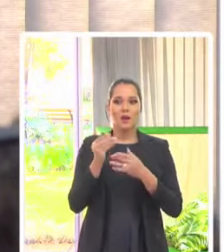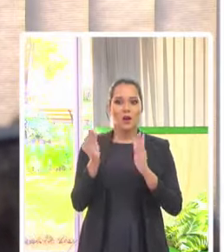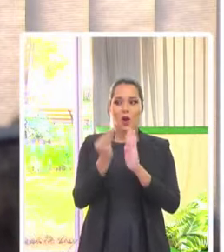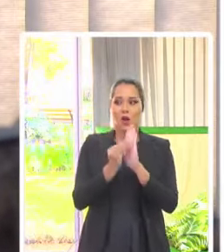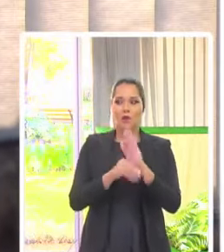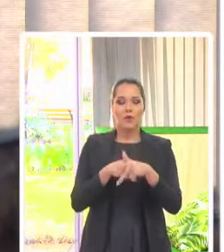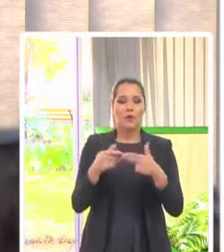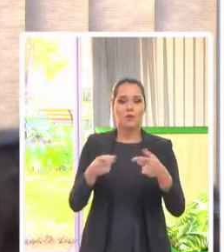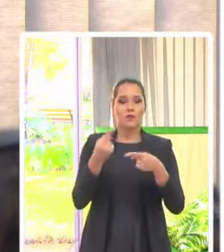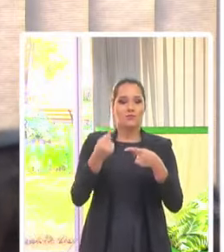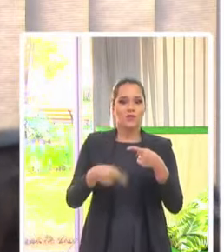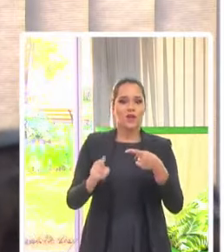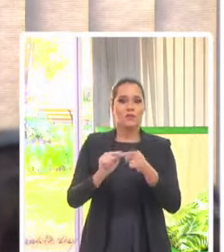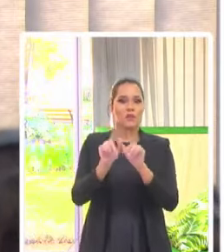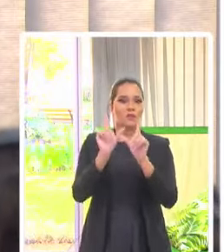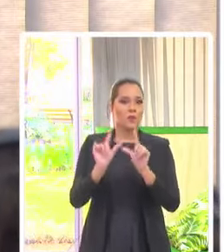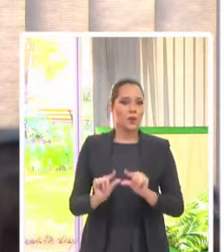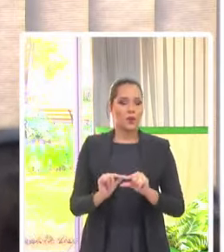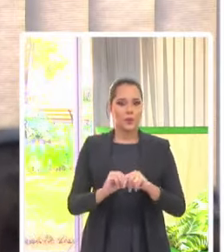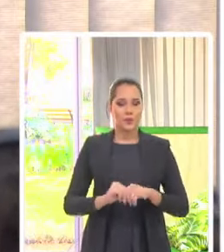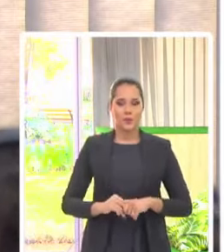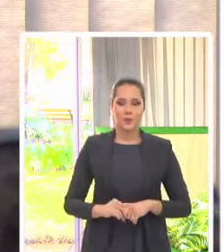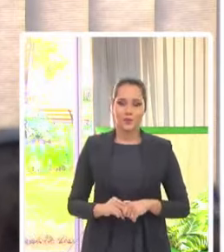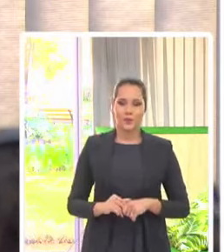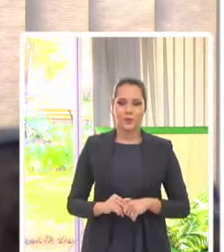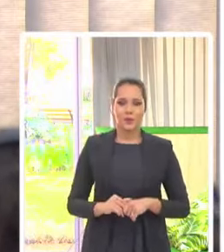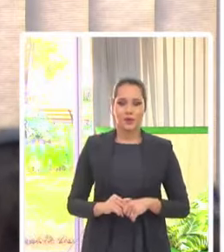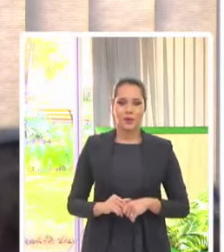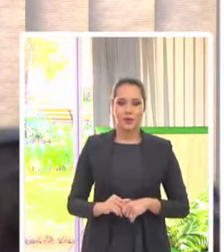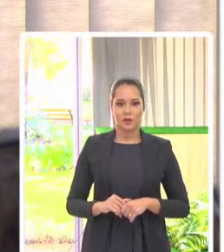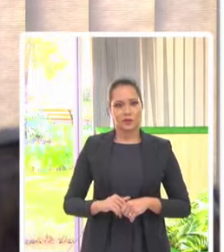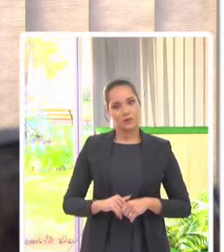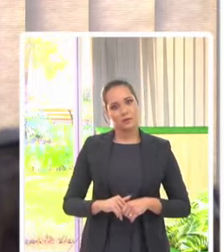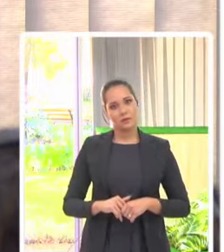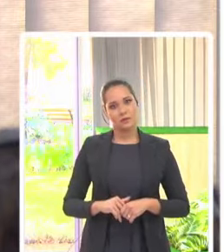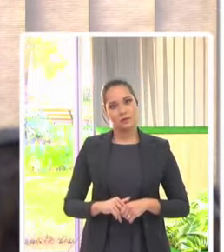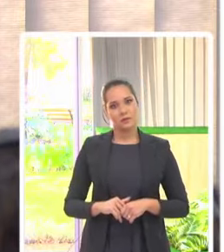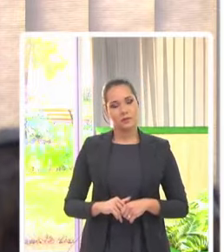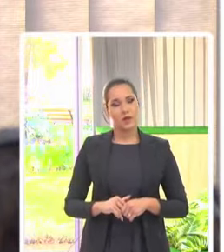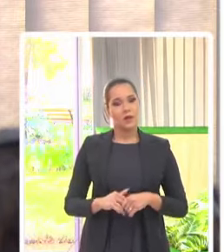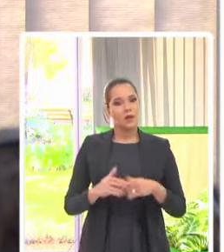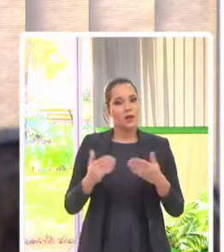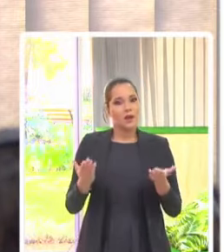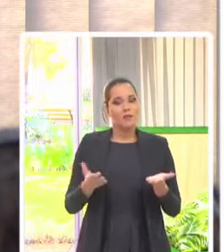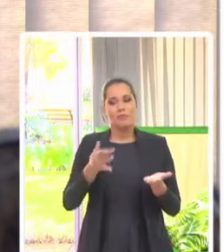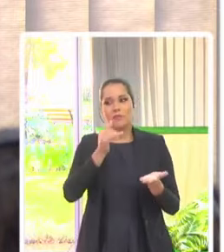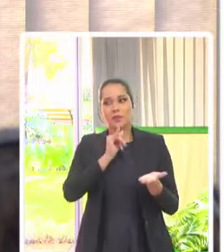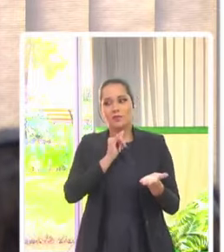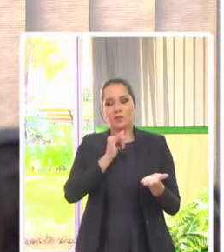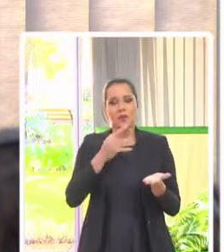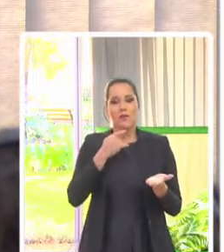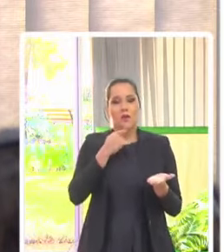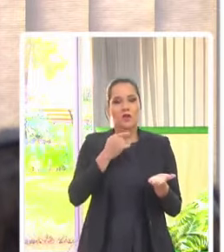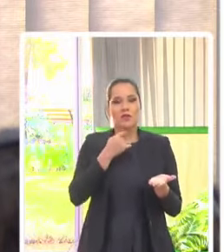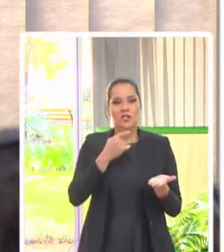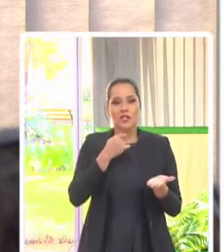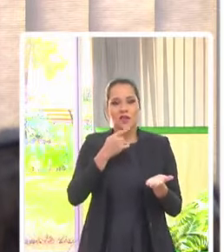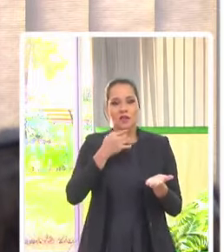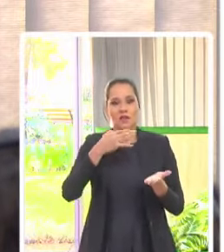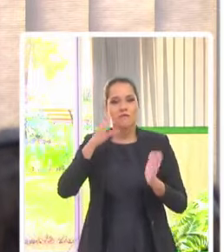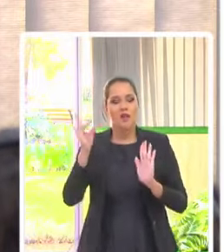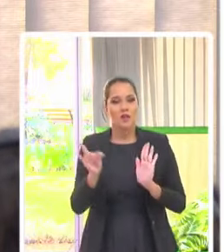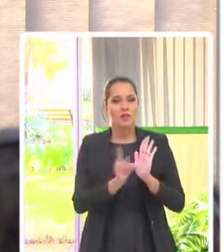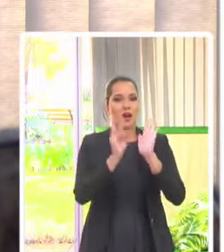because you cannot necessarily validate which extent things are scalable unless you try it at scale. And